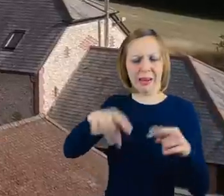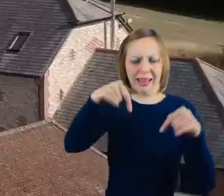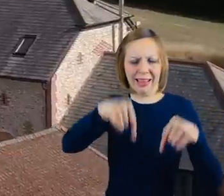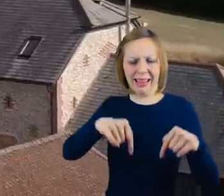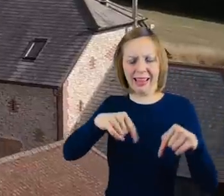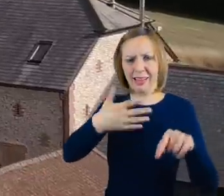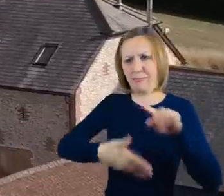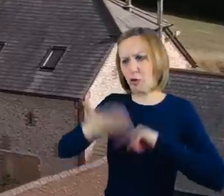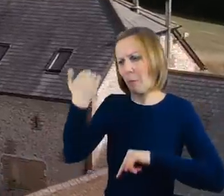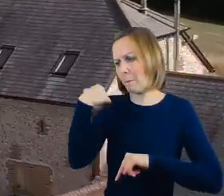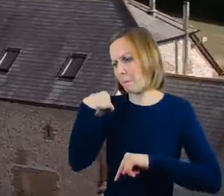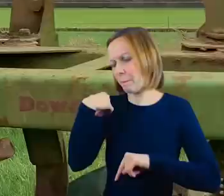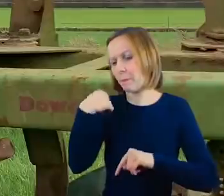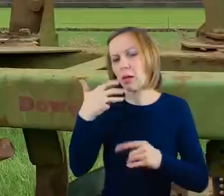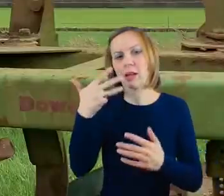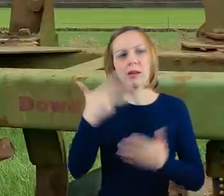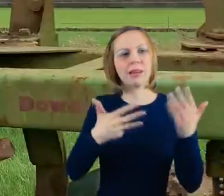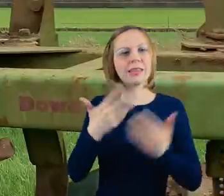1954.